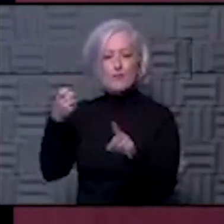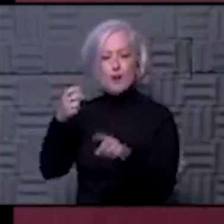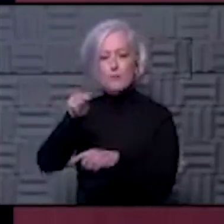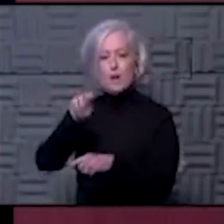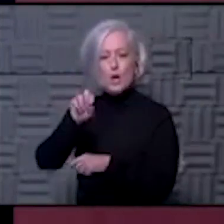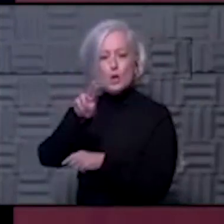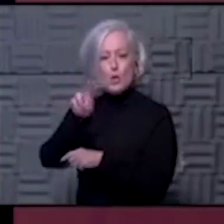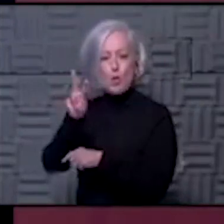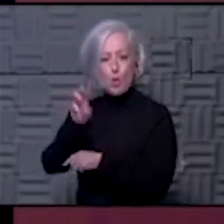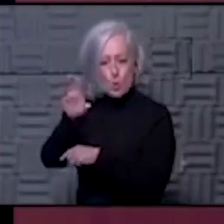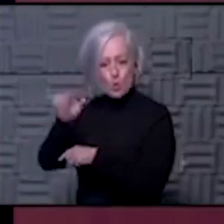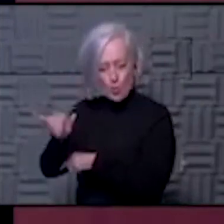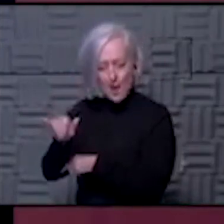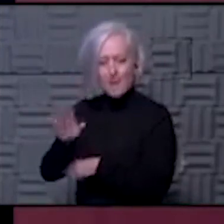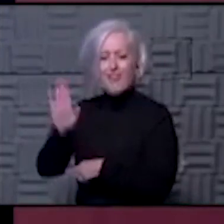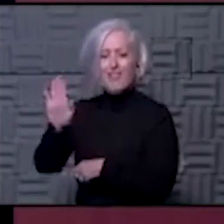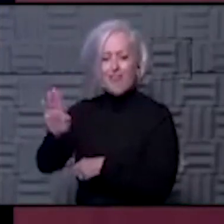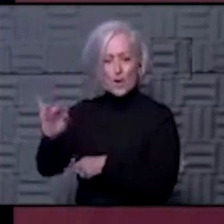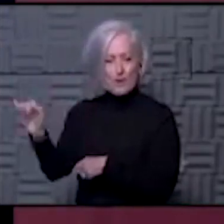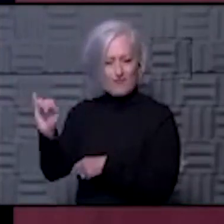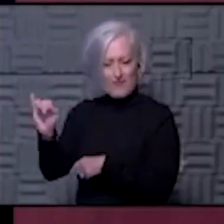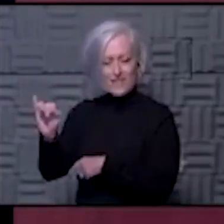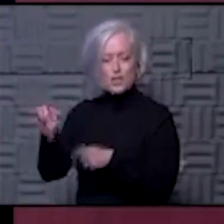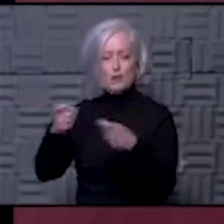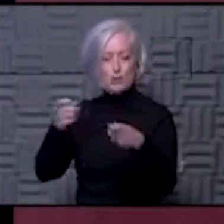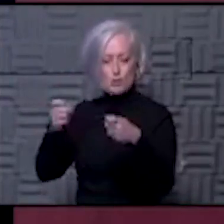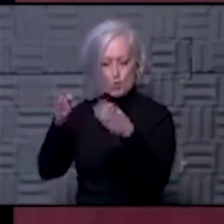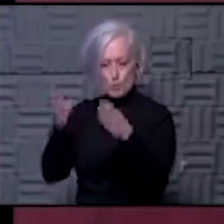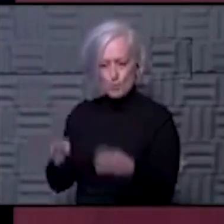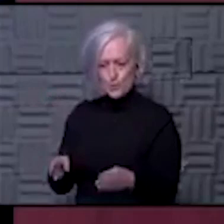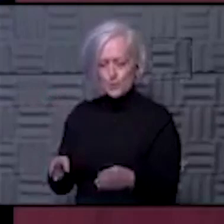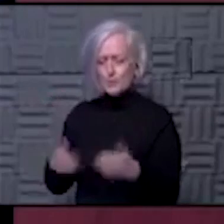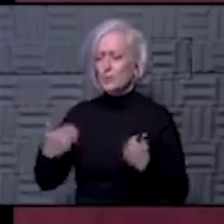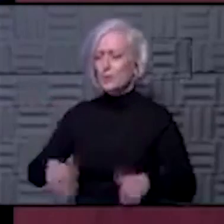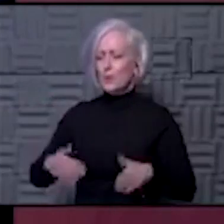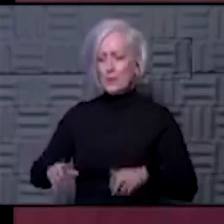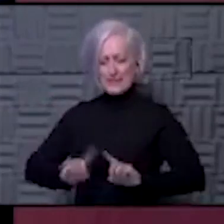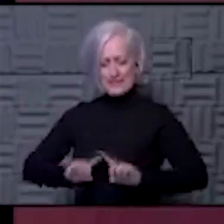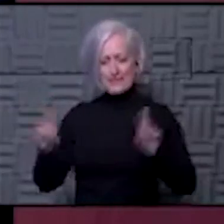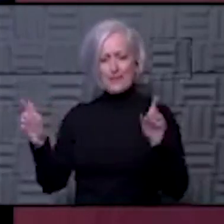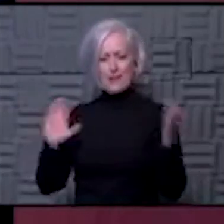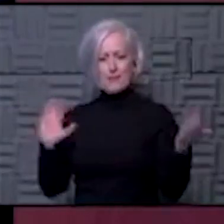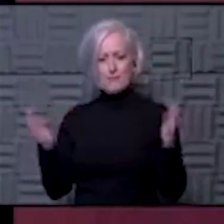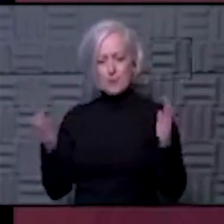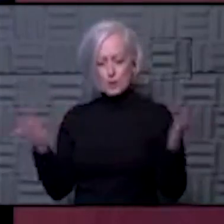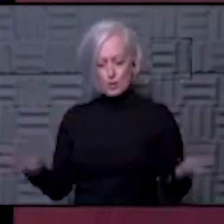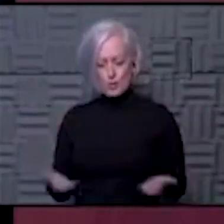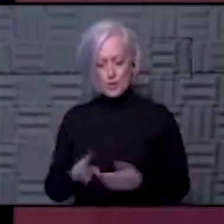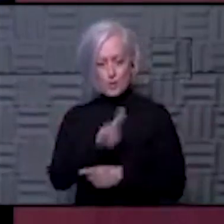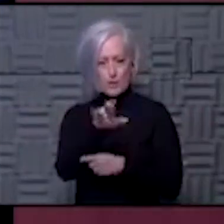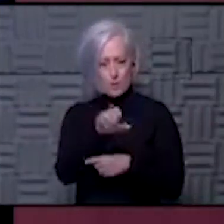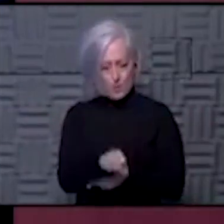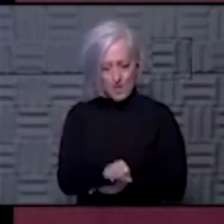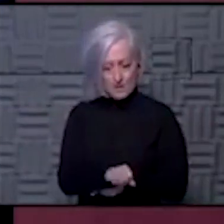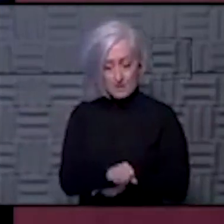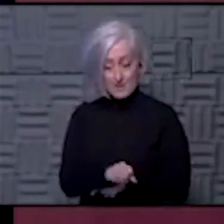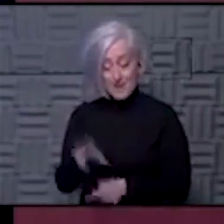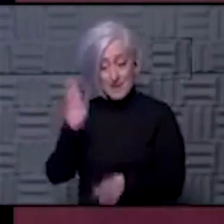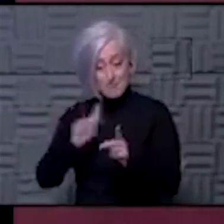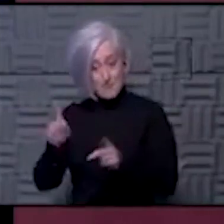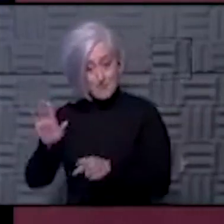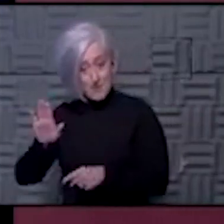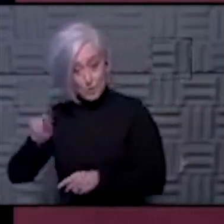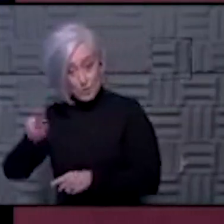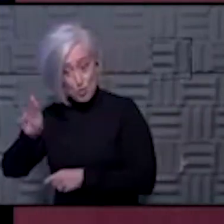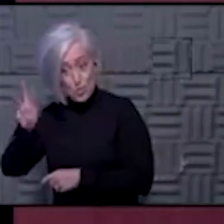and how different it is in Norway versus the United States. She said that people believe in government and in their elected officials. And